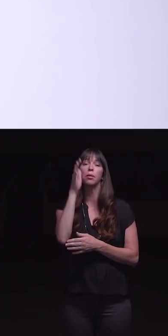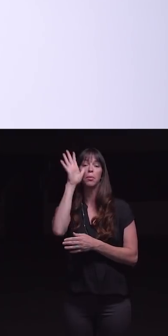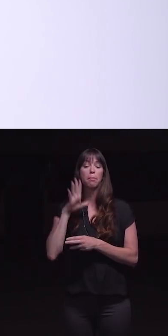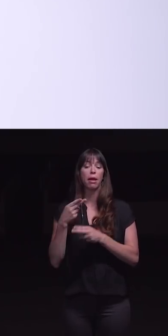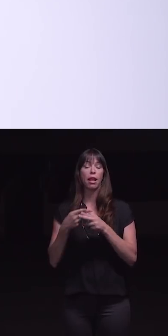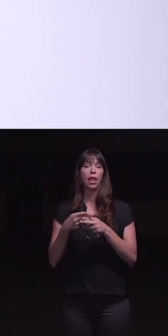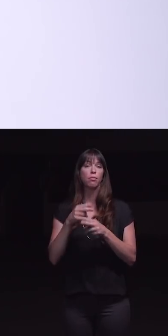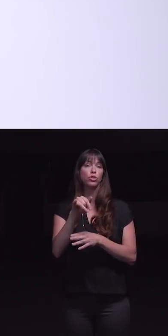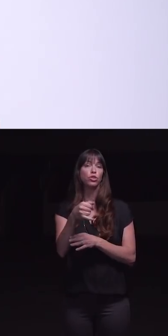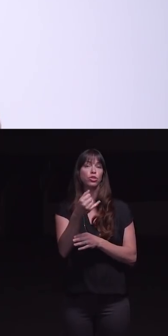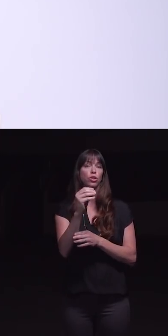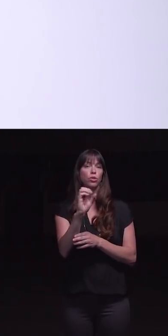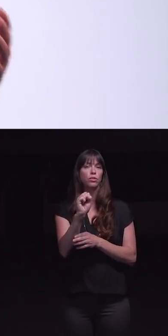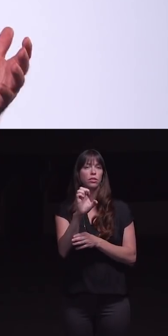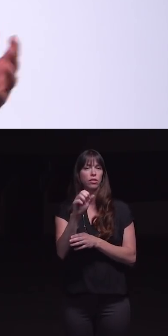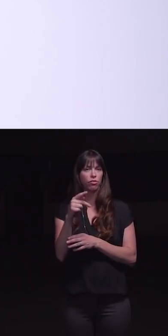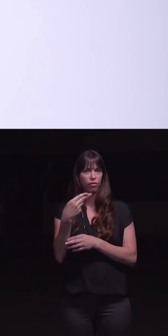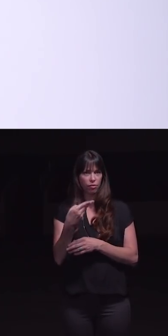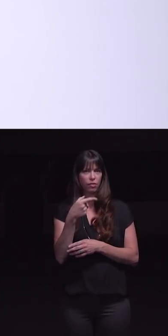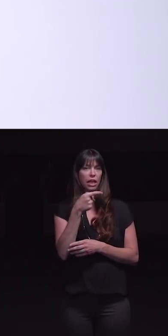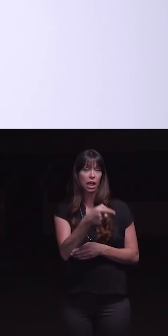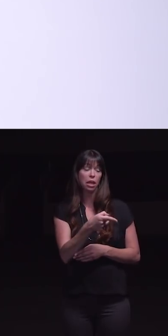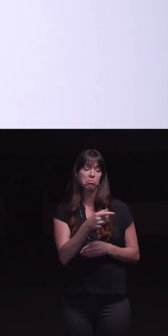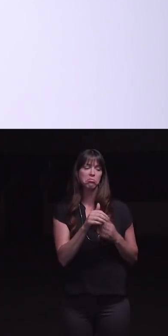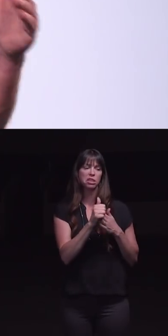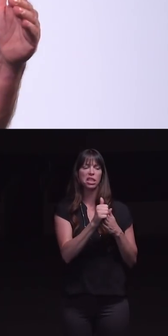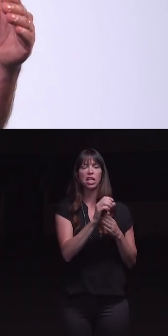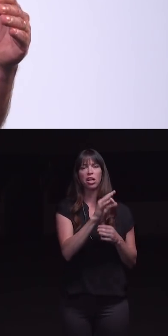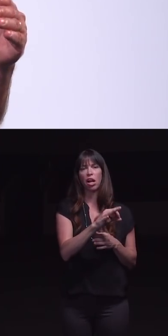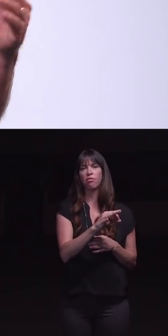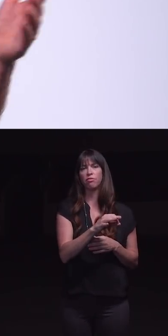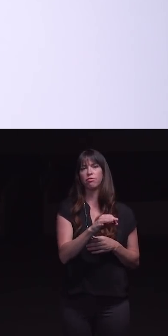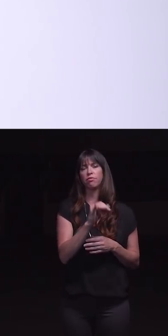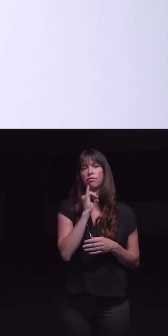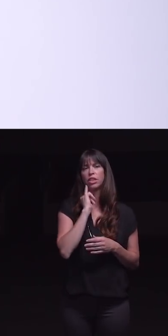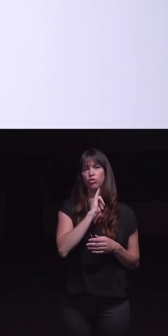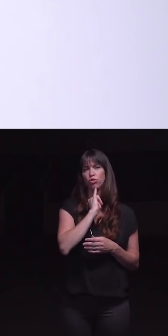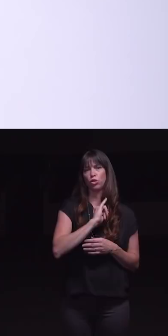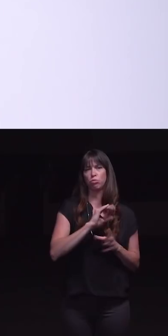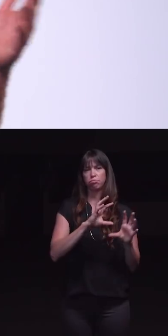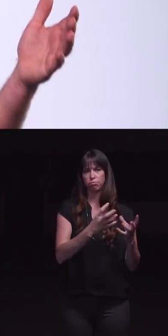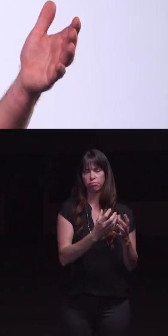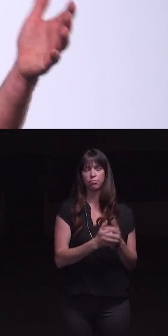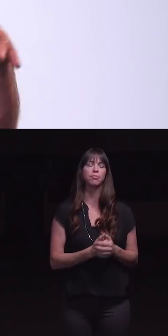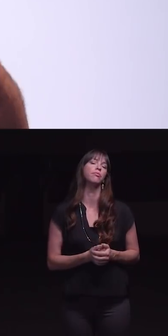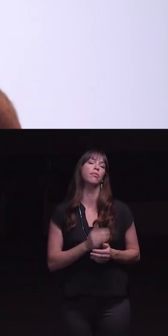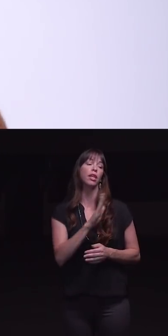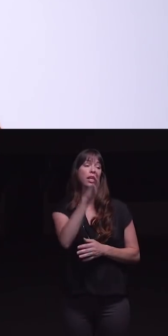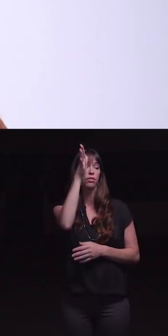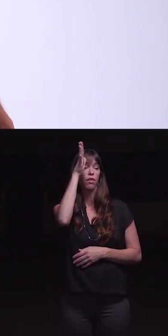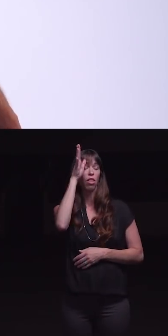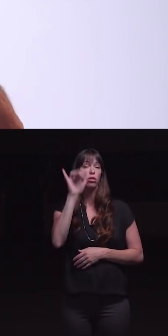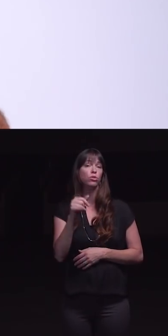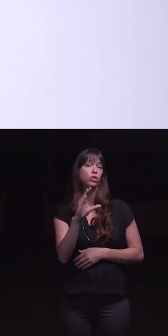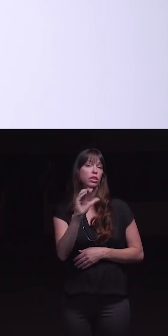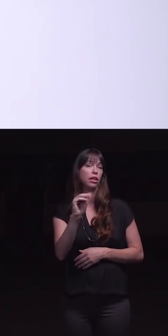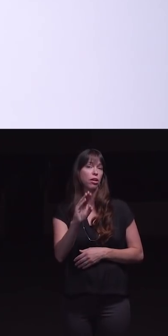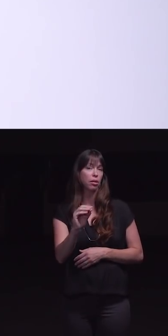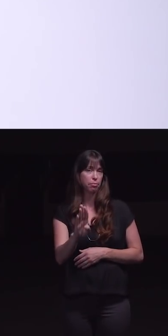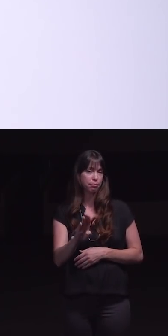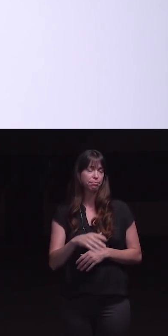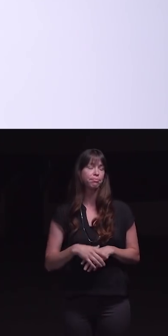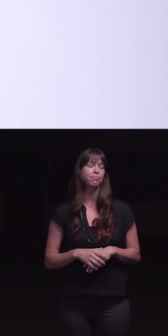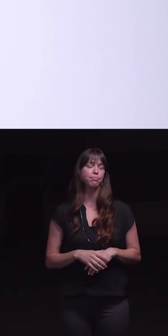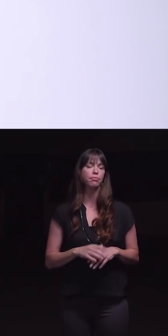was one of the 12 leaders of the tribes of Israel. His father was Jacob, also called Israel. This is where it